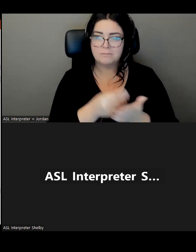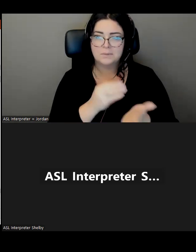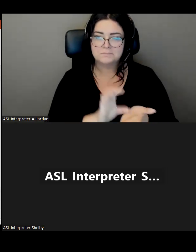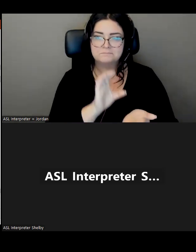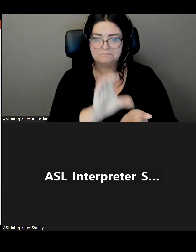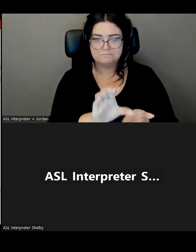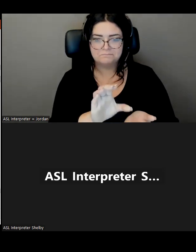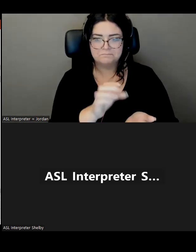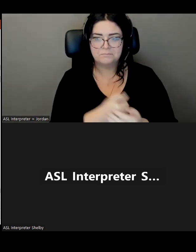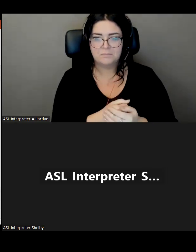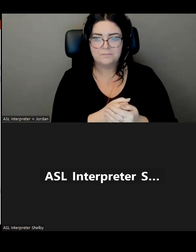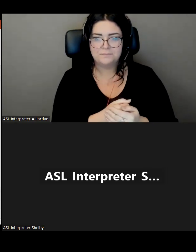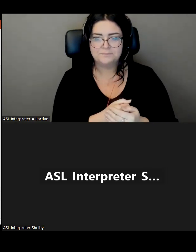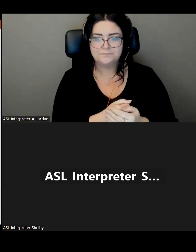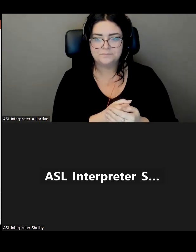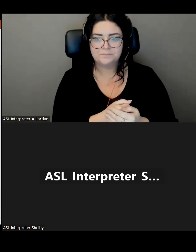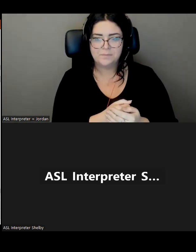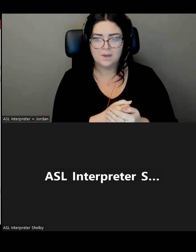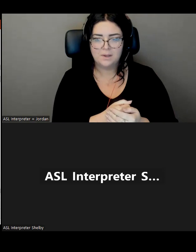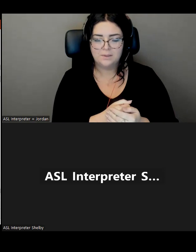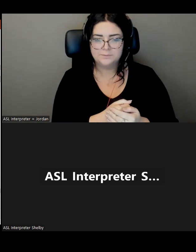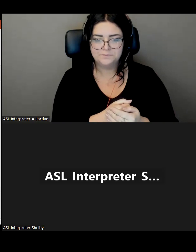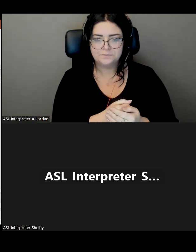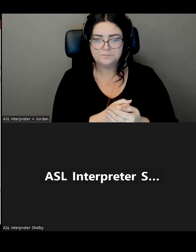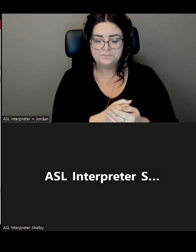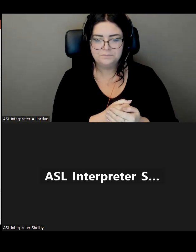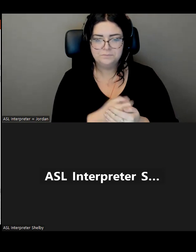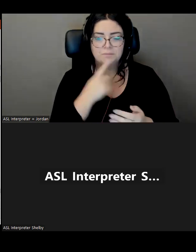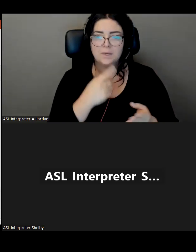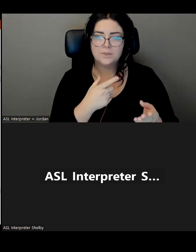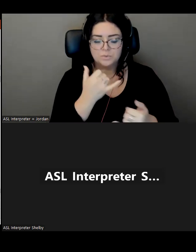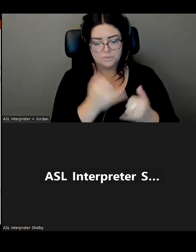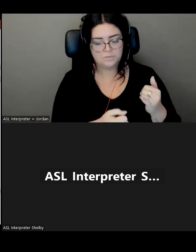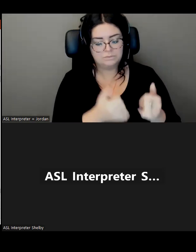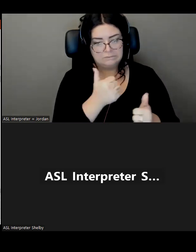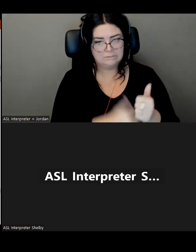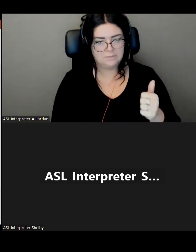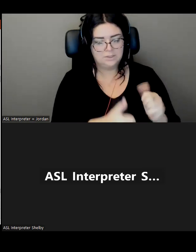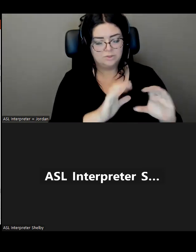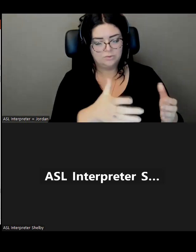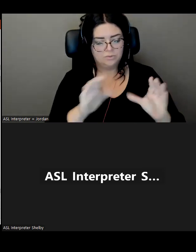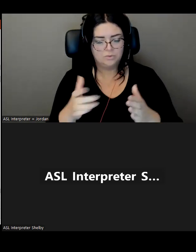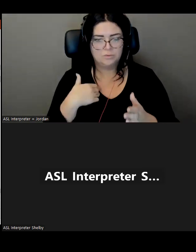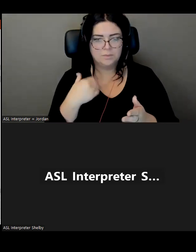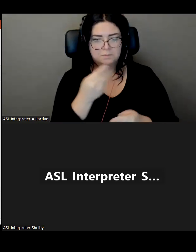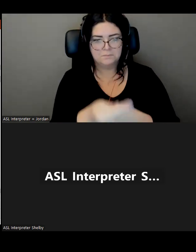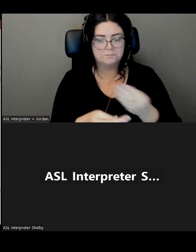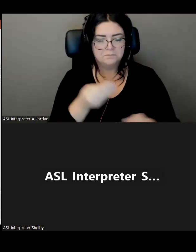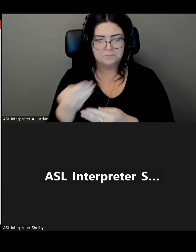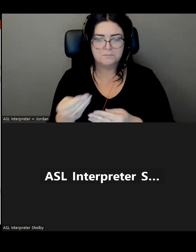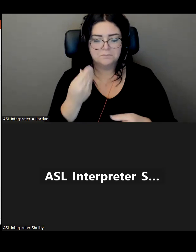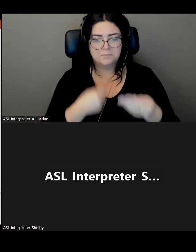get an individual budget from the department to operate our events